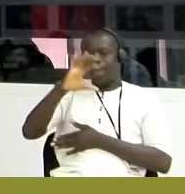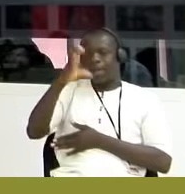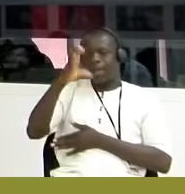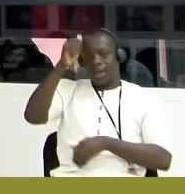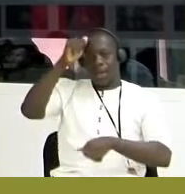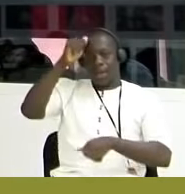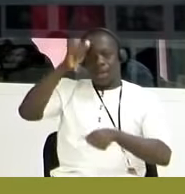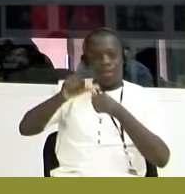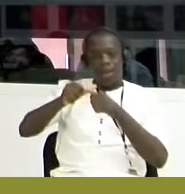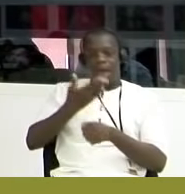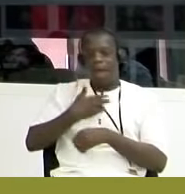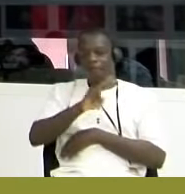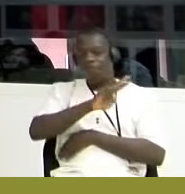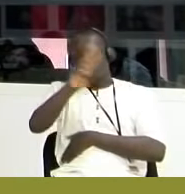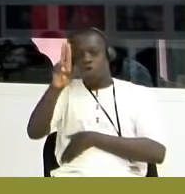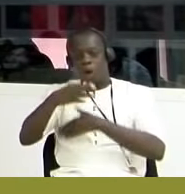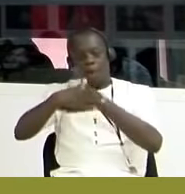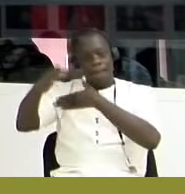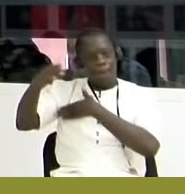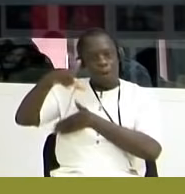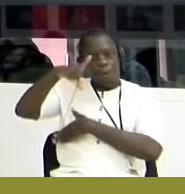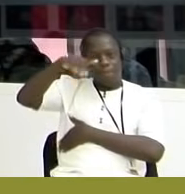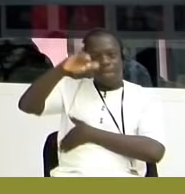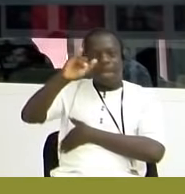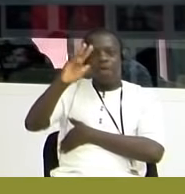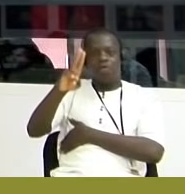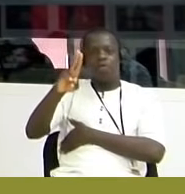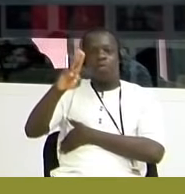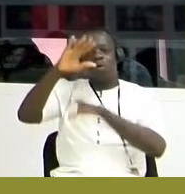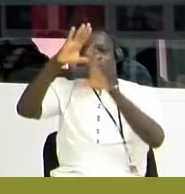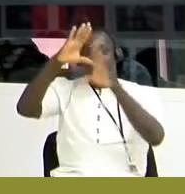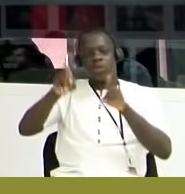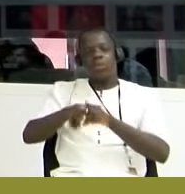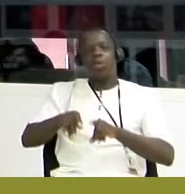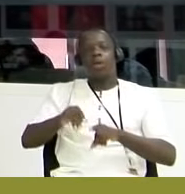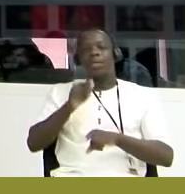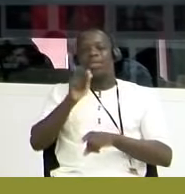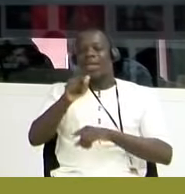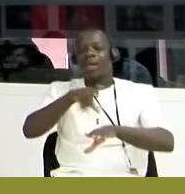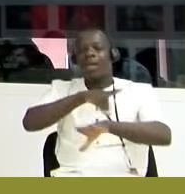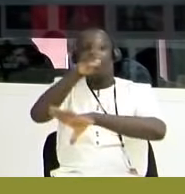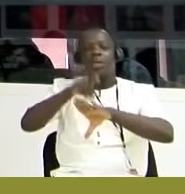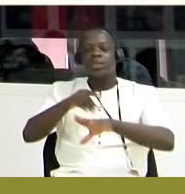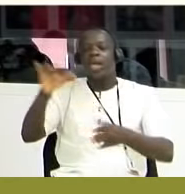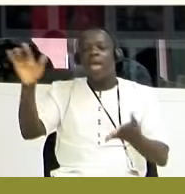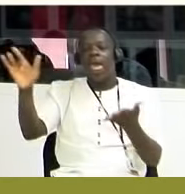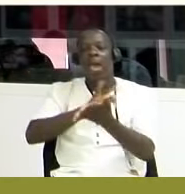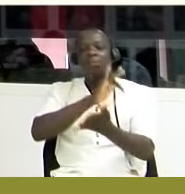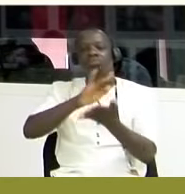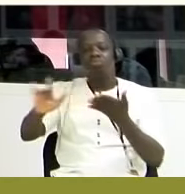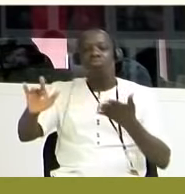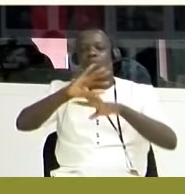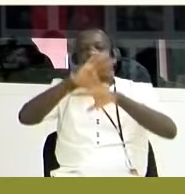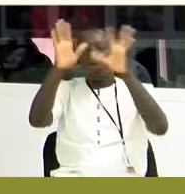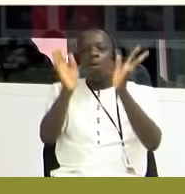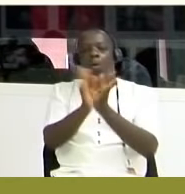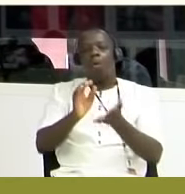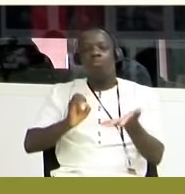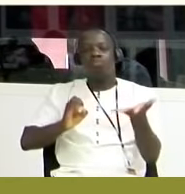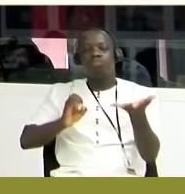place was empty. They were all deployed. I don't know where they were deployed, but there was none other than those ones I'm telling you.